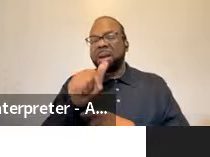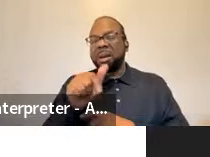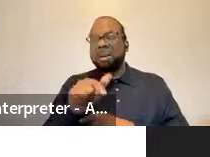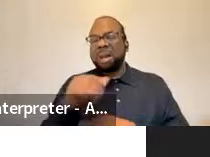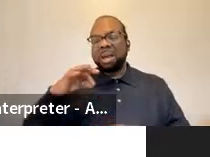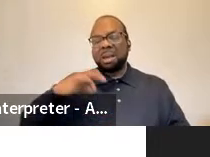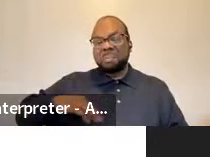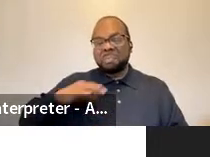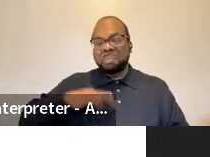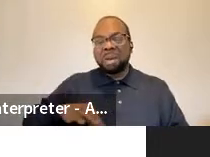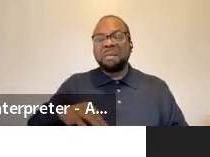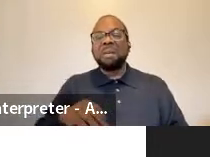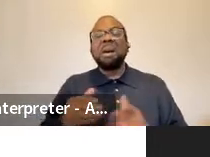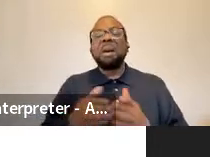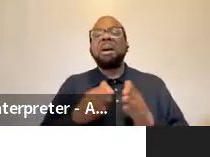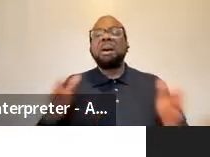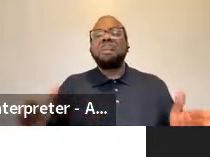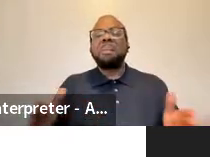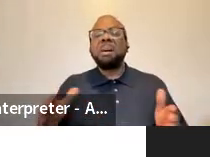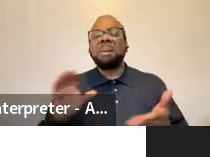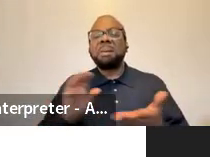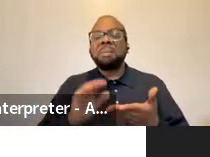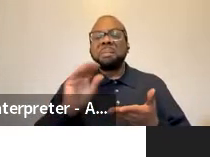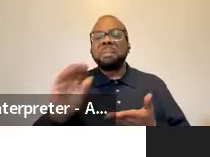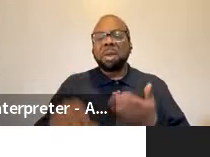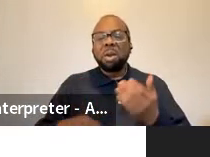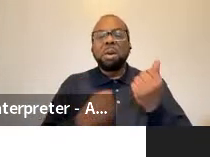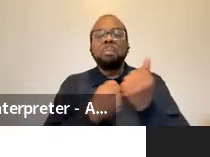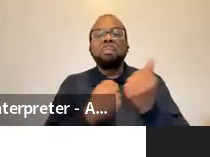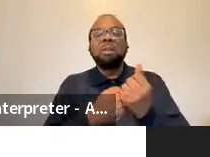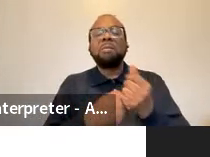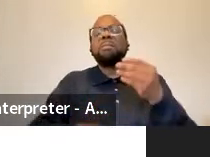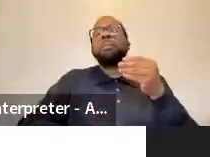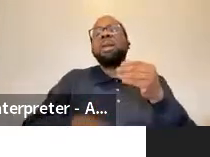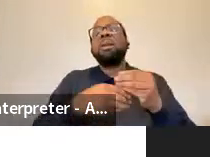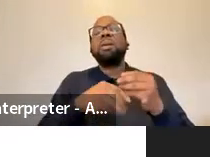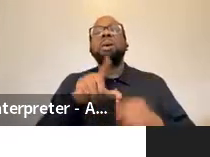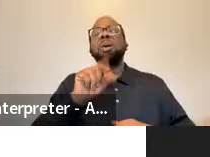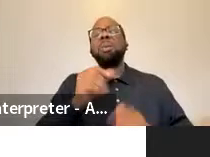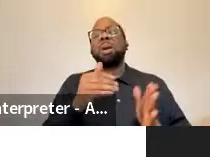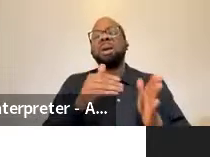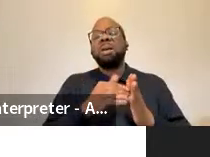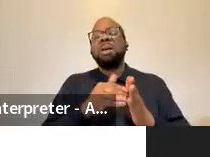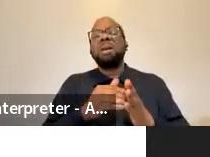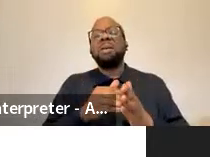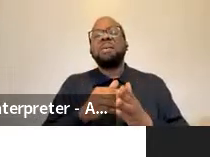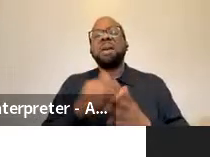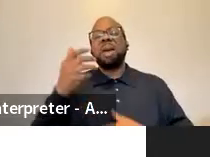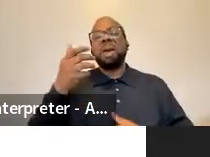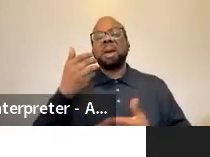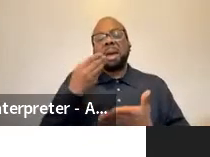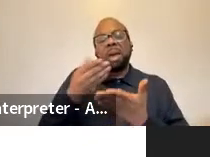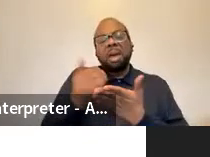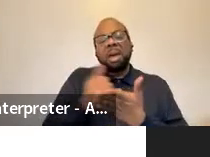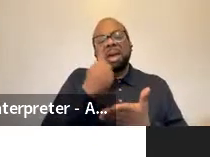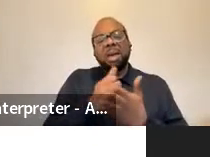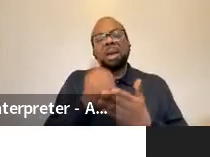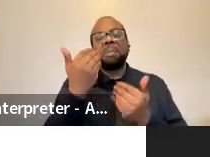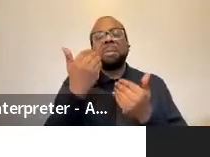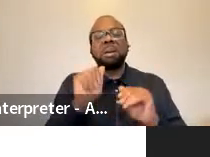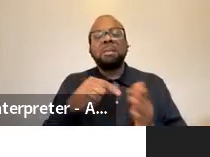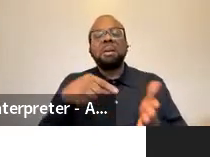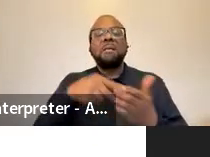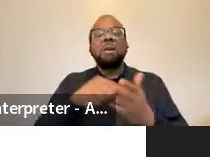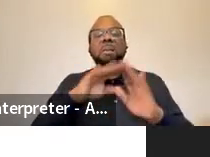subsidies fully in support, an additional 20,000 income-restricted affordable homes could have been created